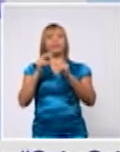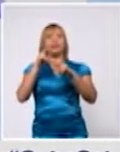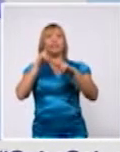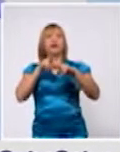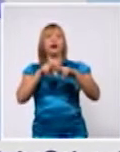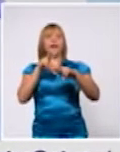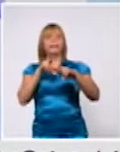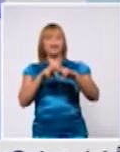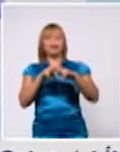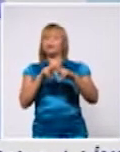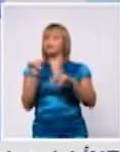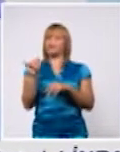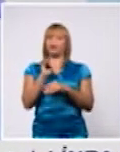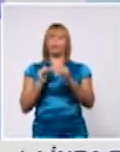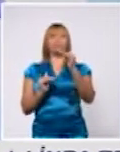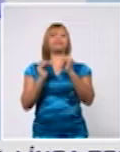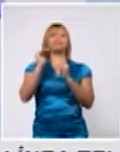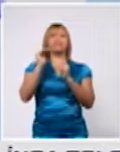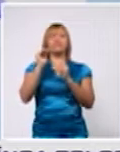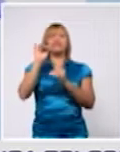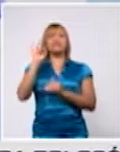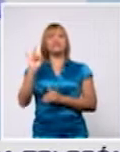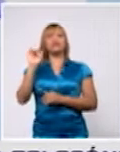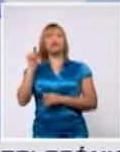last 15 days.